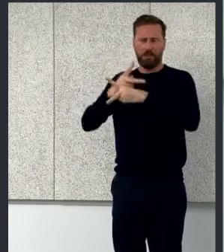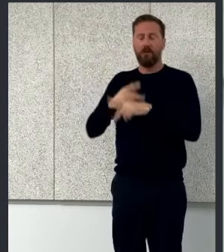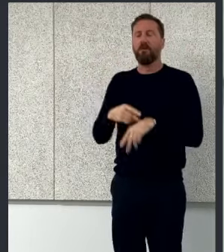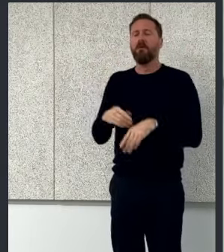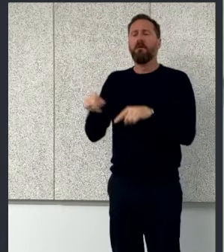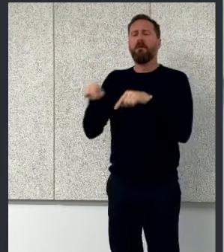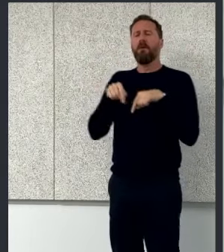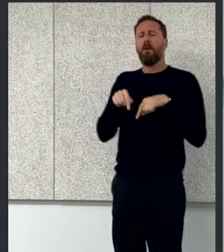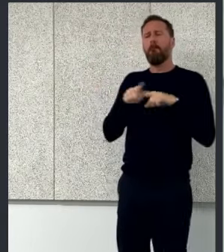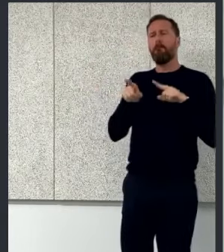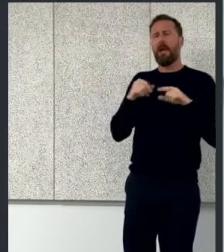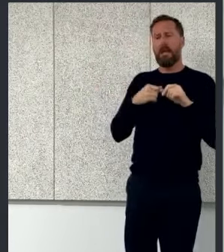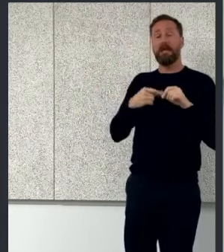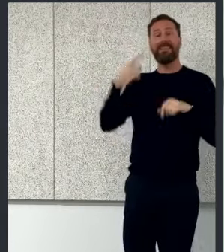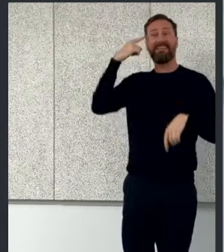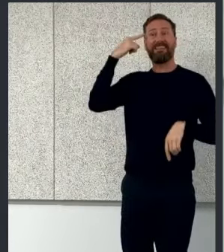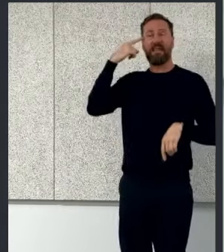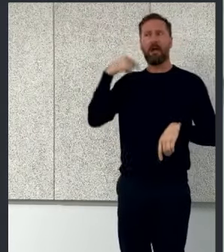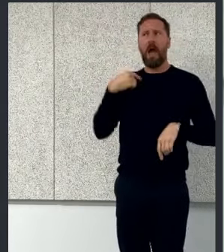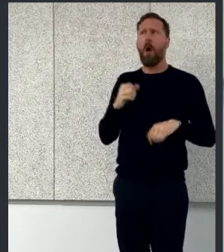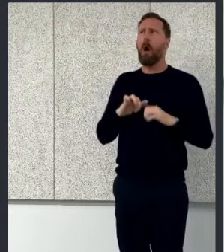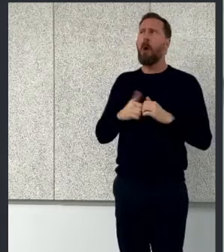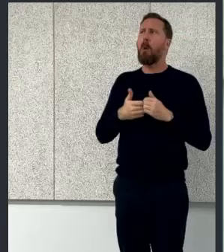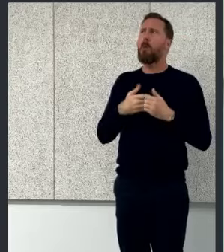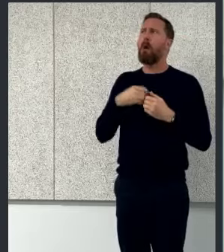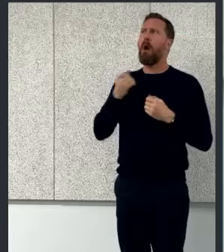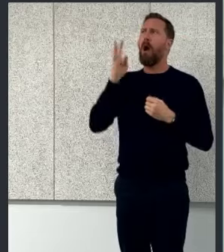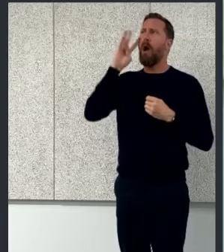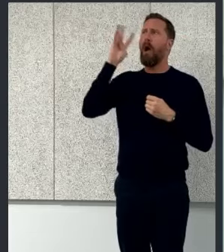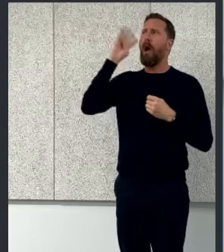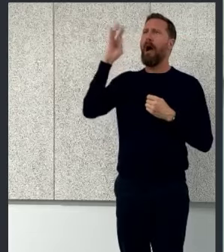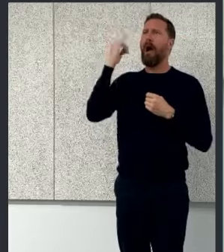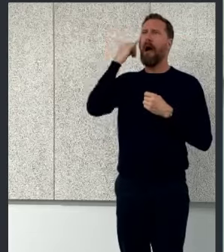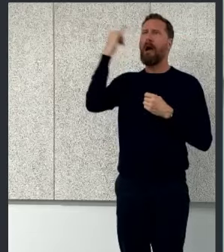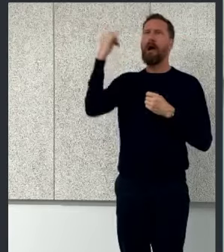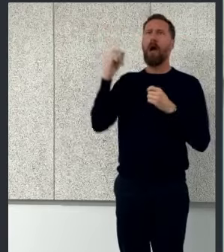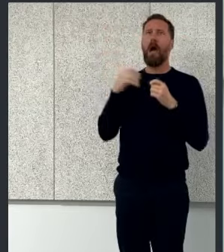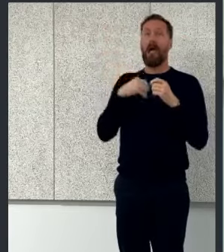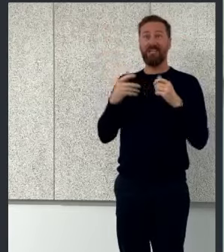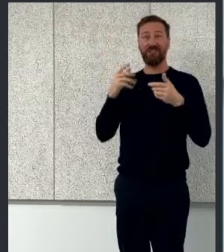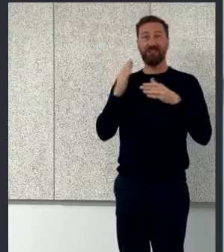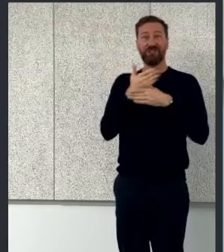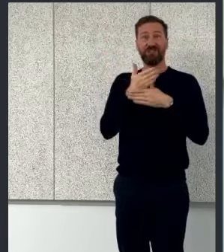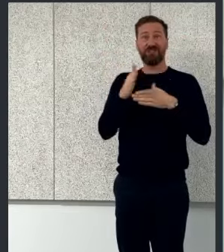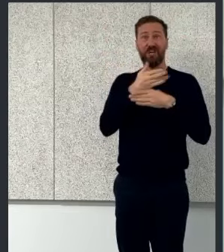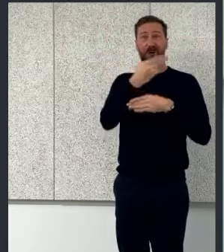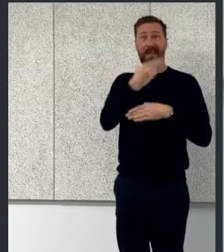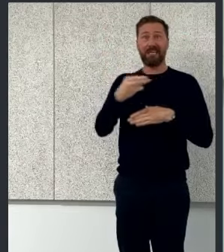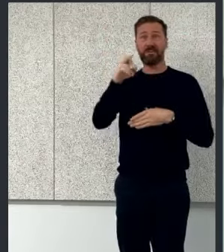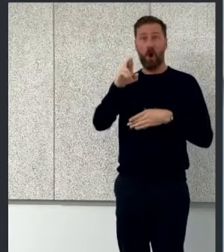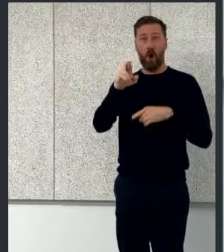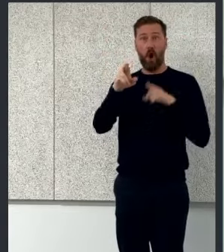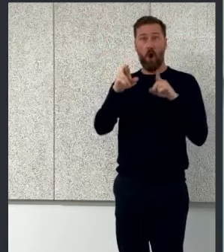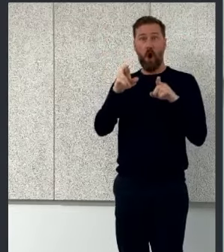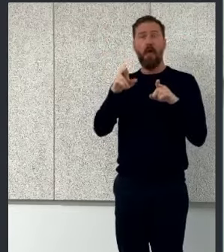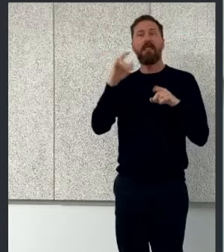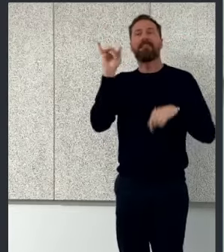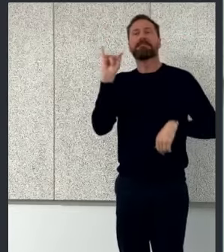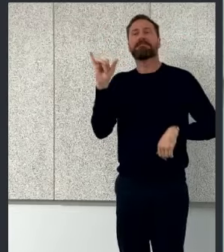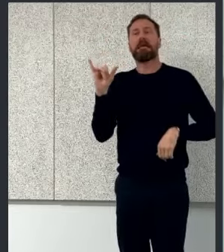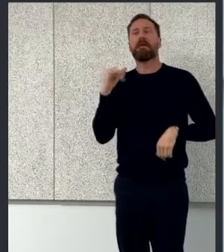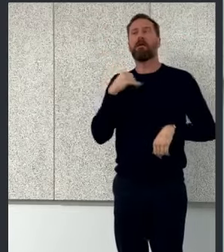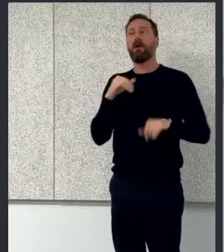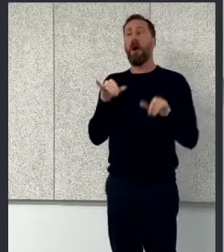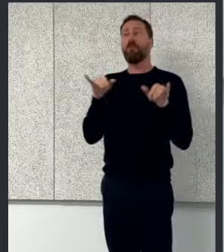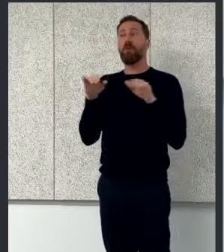of kind of parsing the idea of like shared HR. Mm-hmm. maybe putting it through the same filter as like the common application